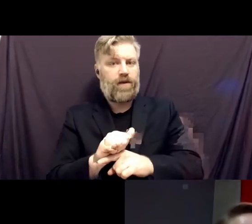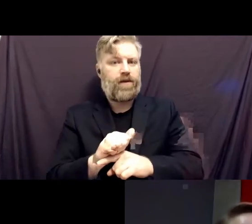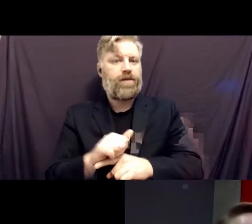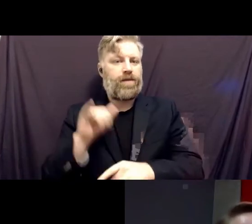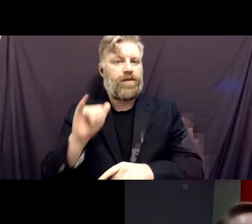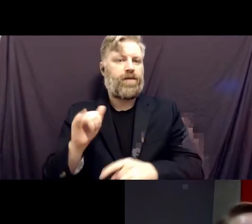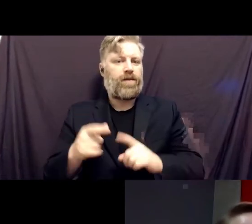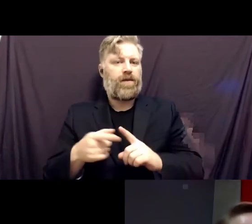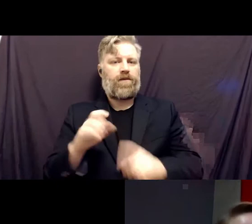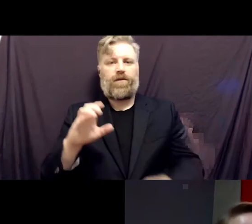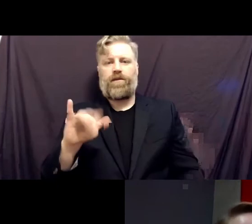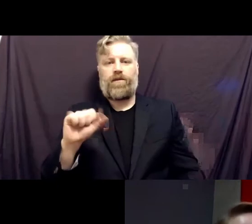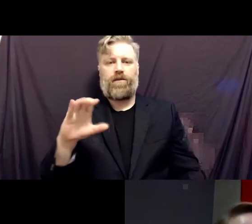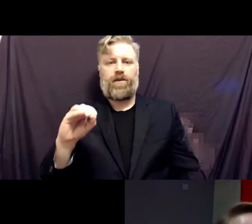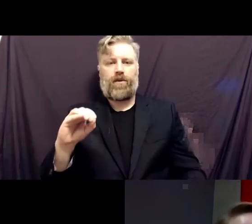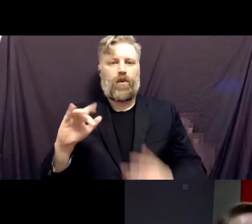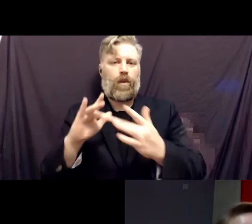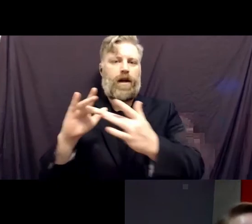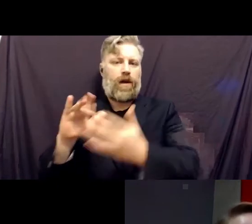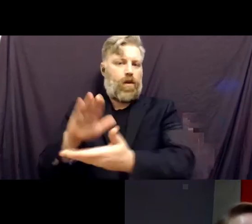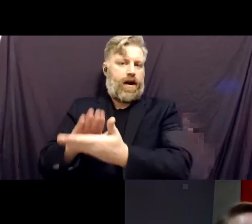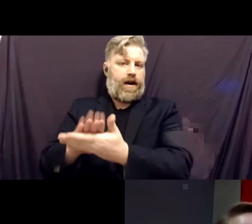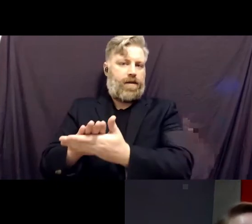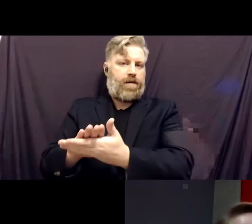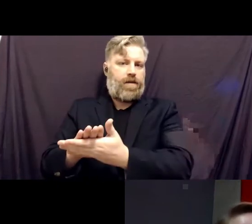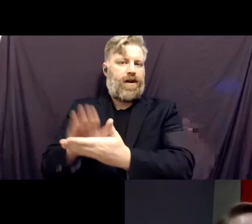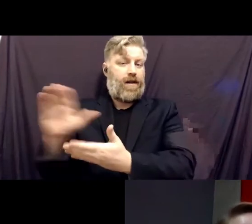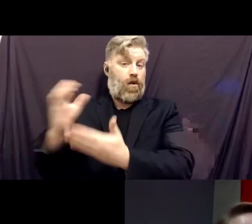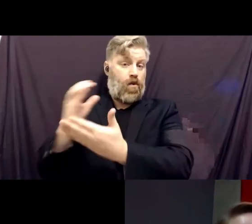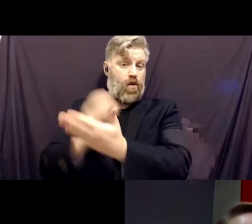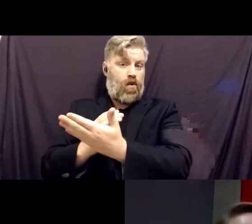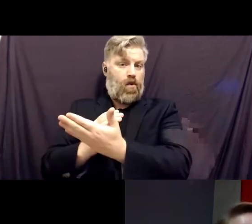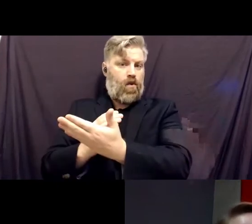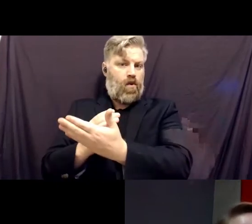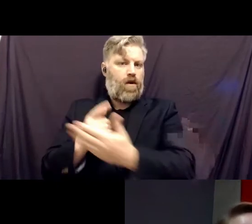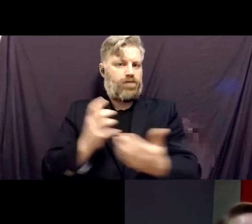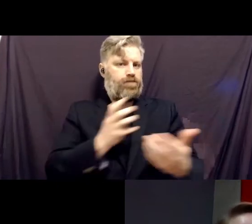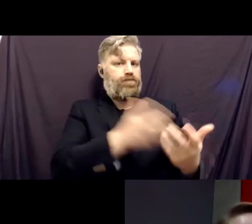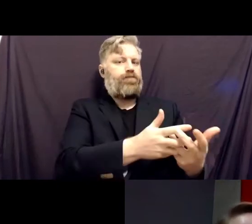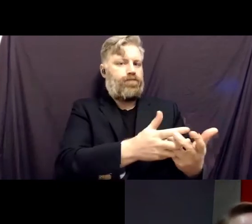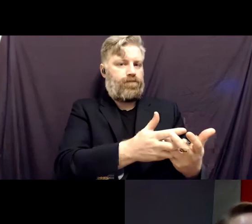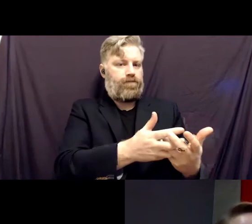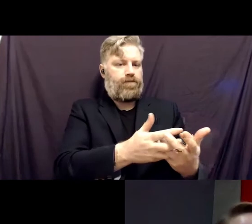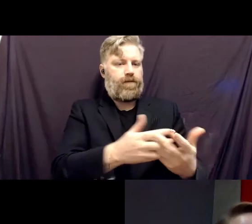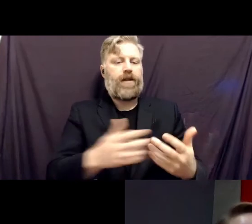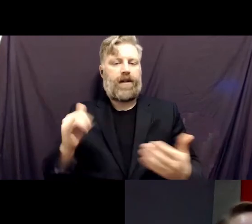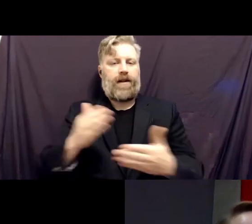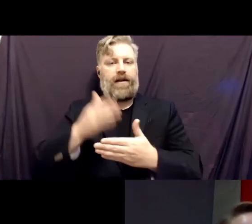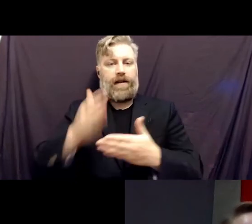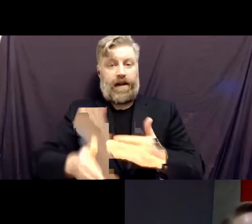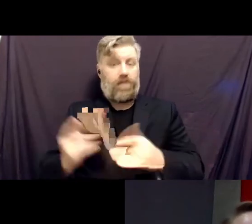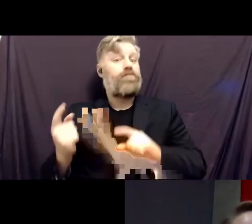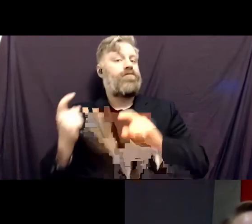the Cisco Networking Academy and ended with 2 different Cisco